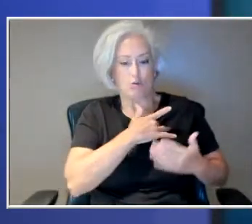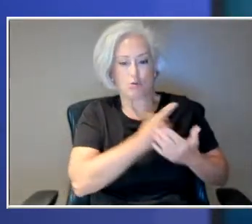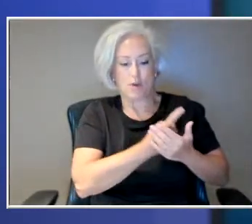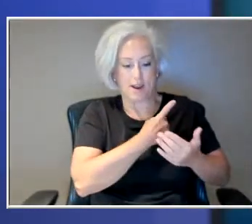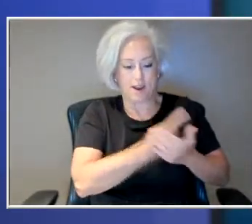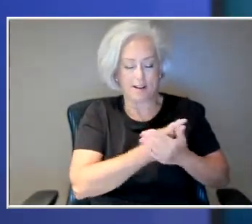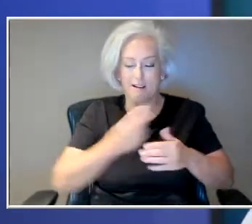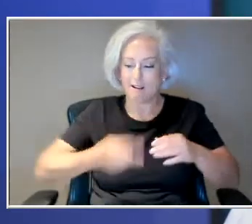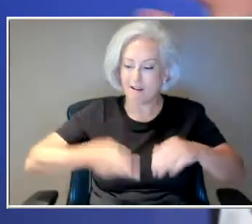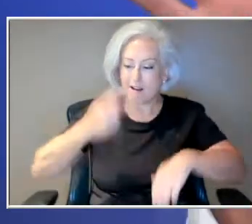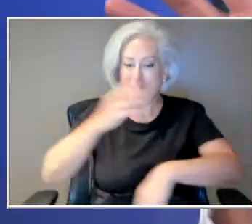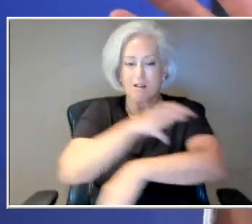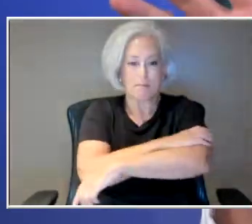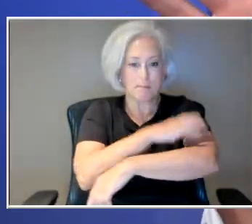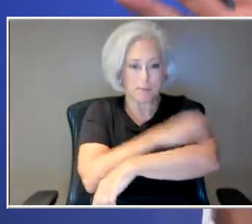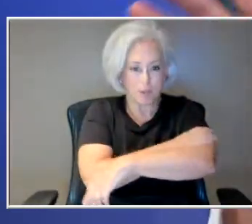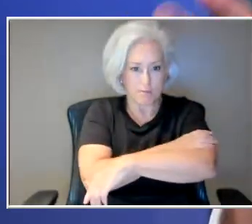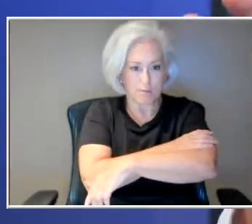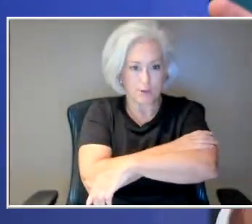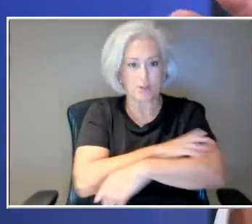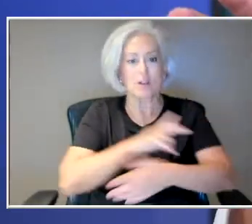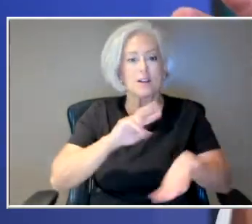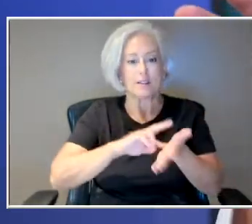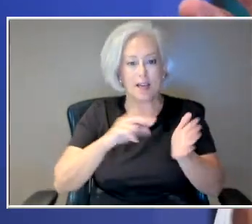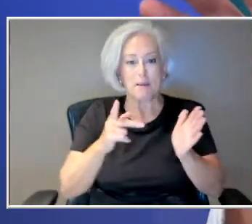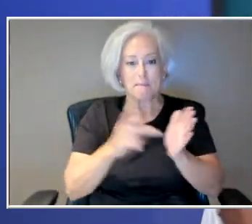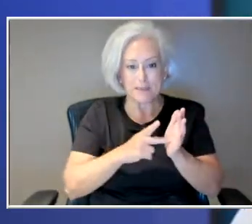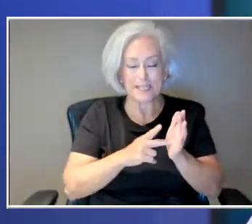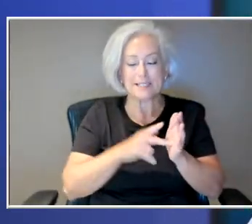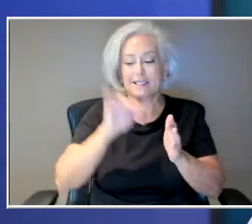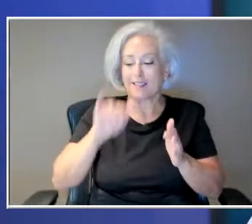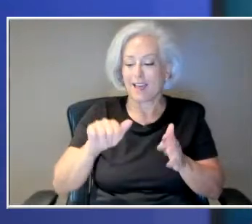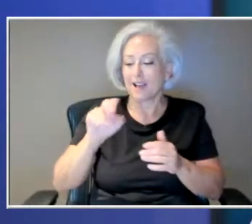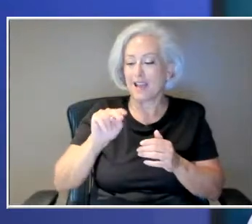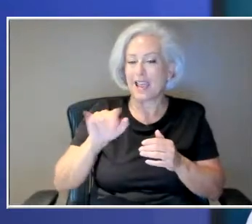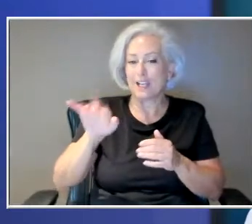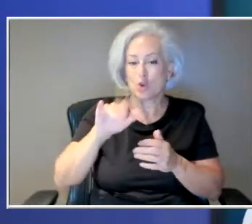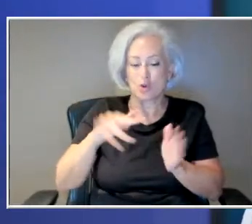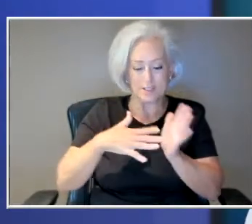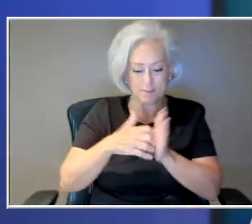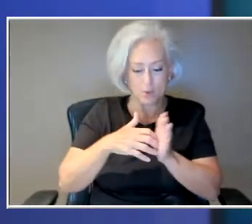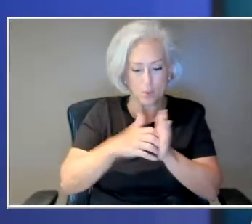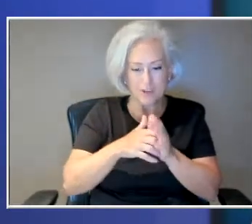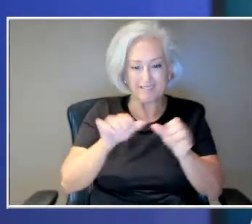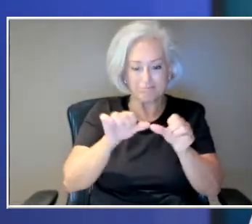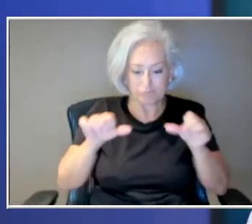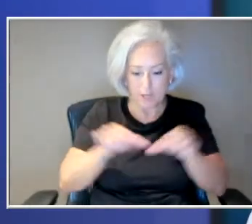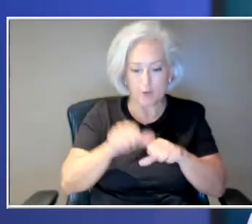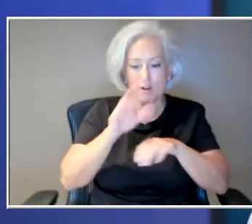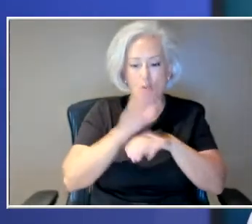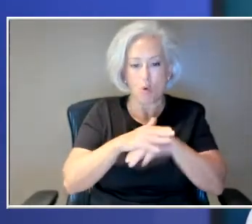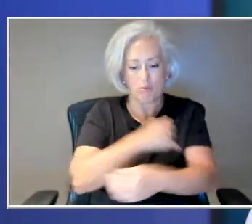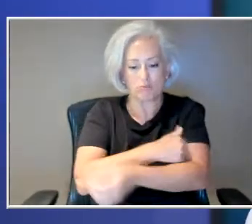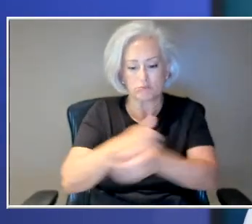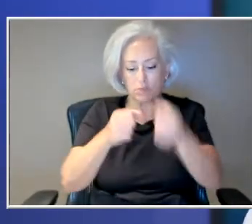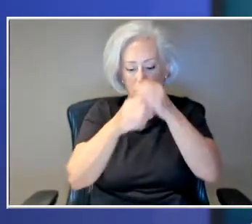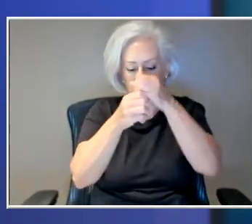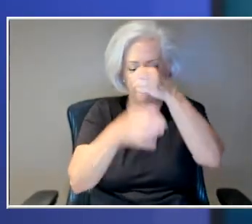aneurysm strength can be exceeded and you get an emergency. But importantly, we think